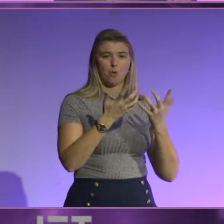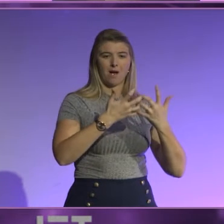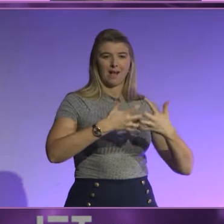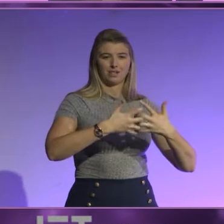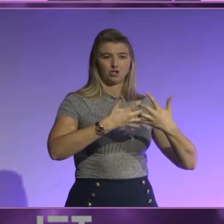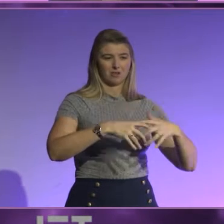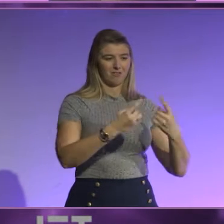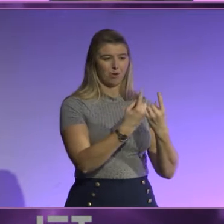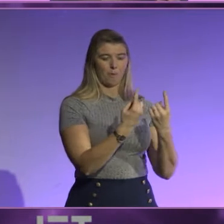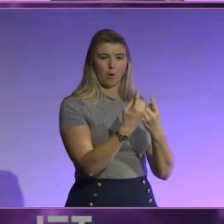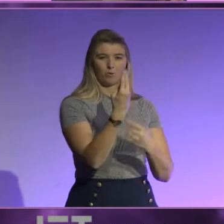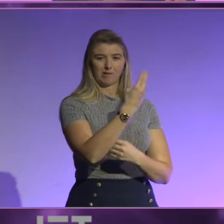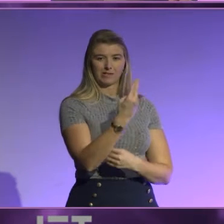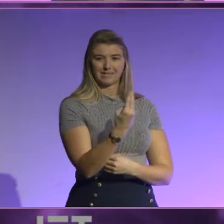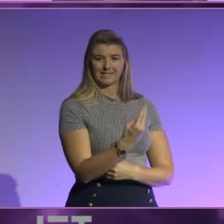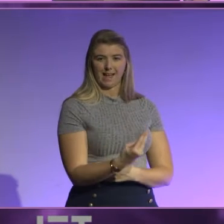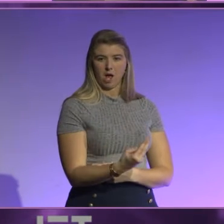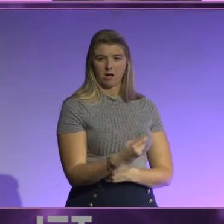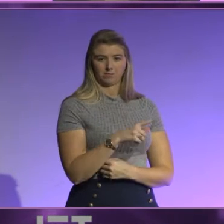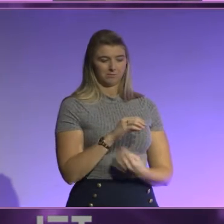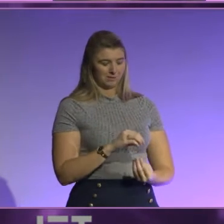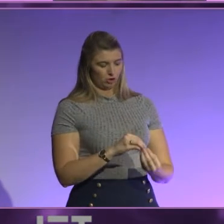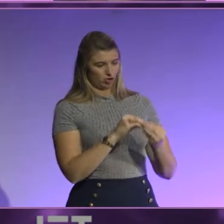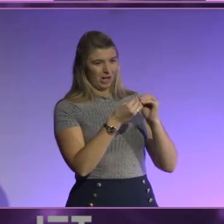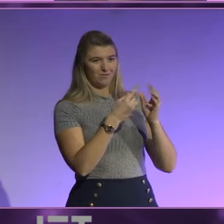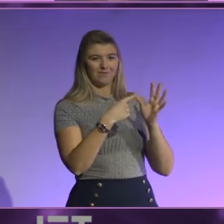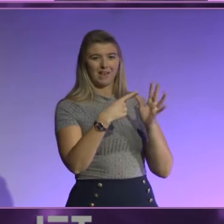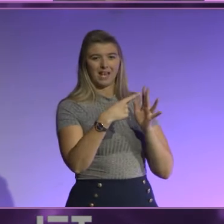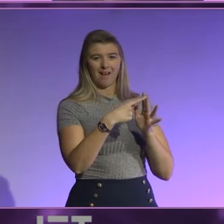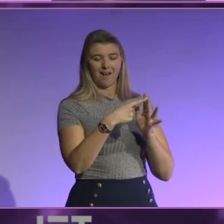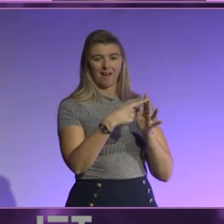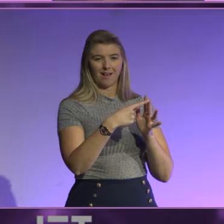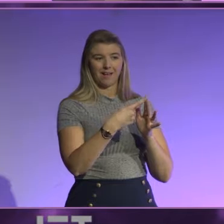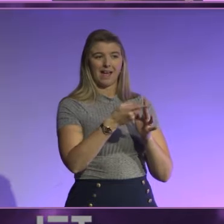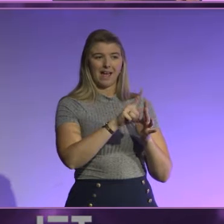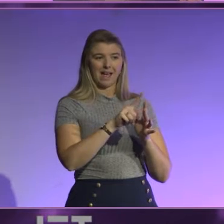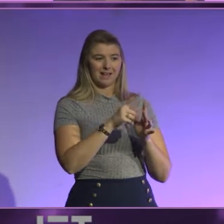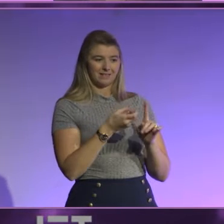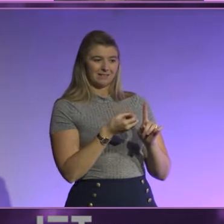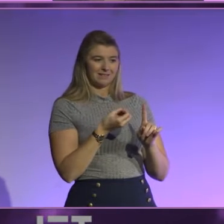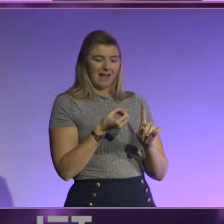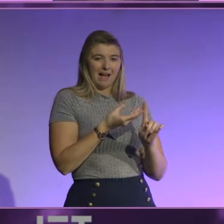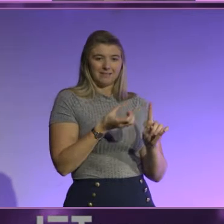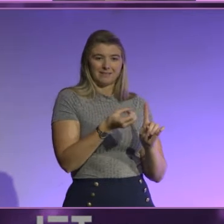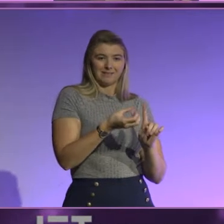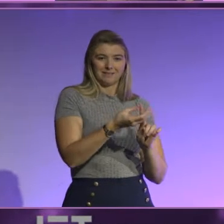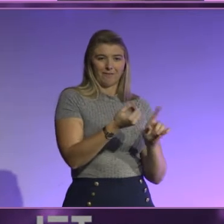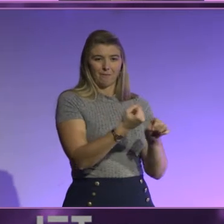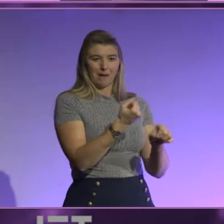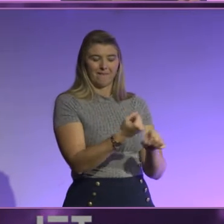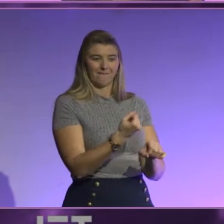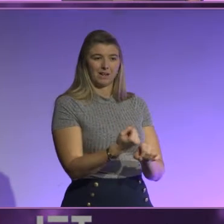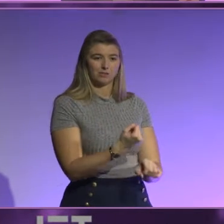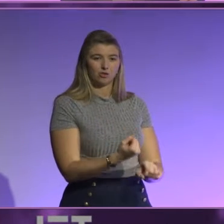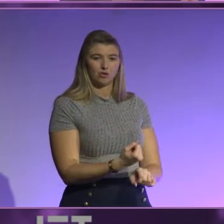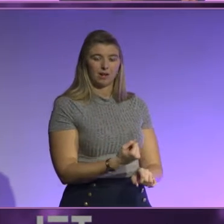component design. With generative AI and with additive manufacturing,